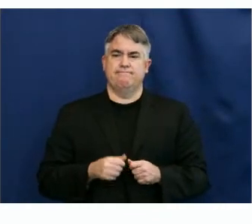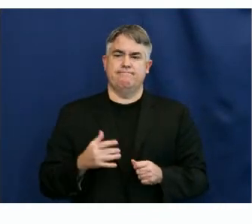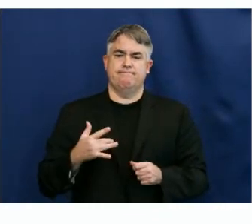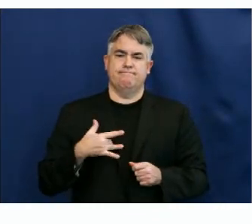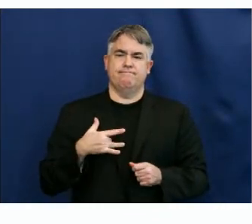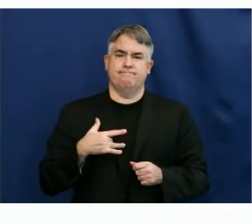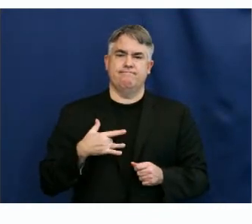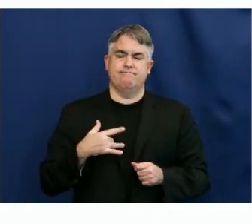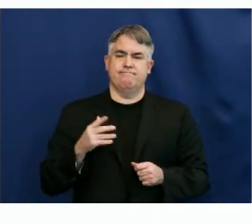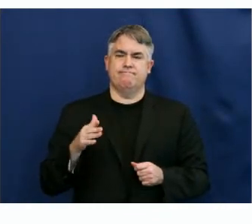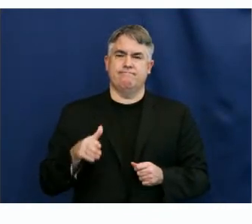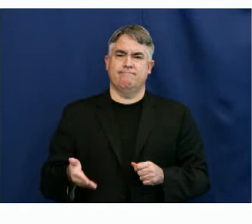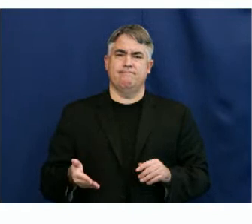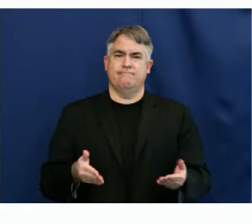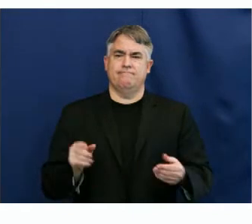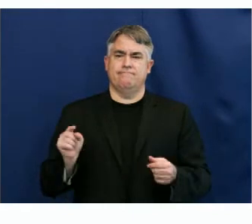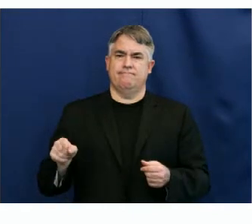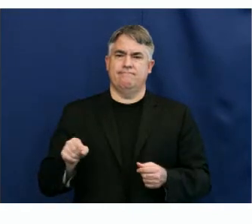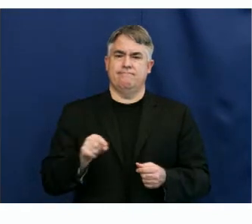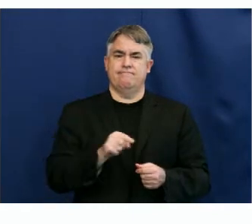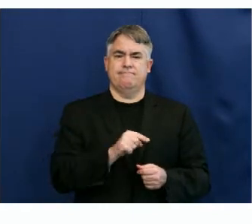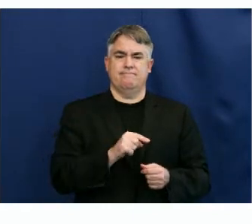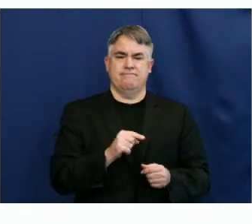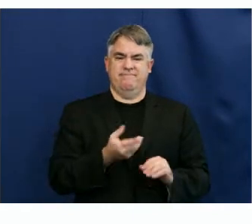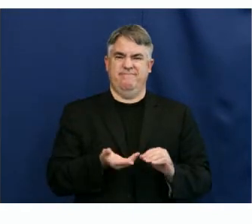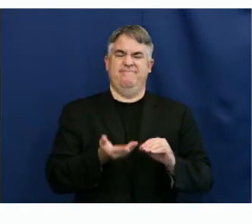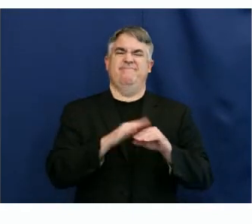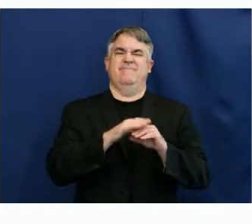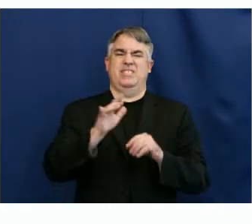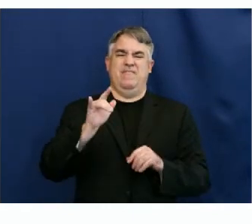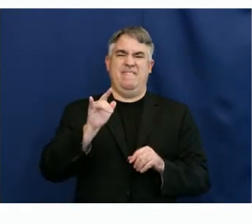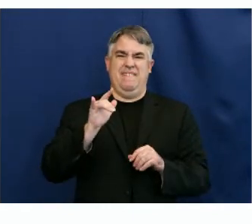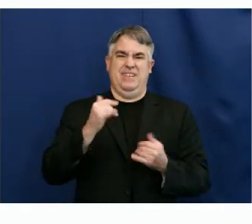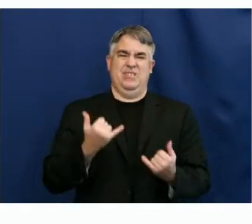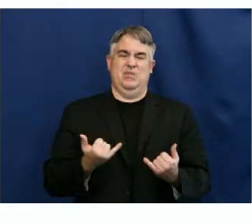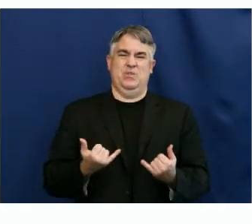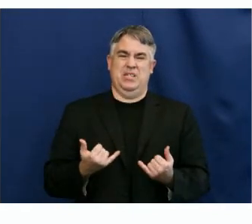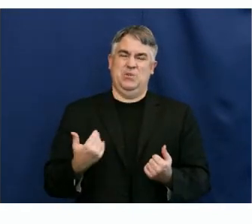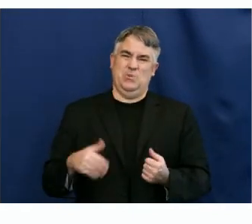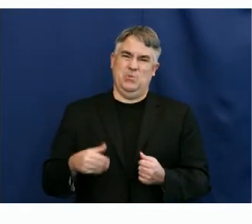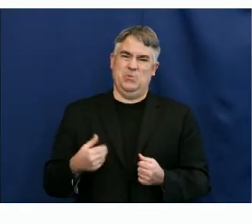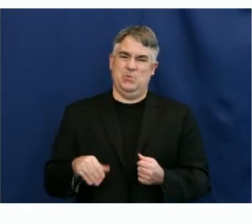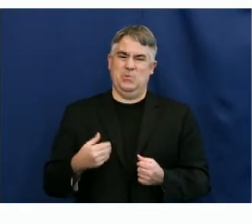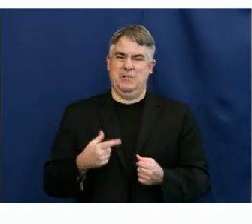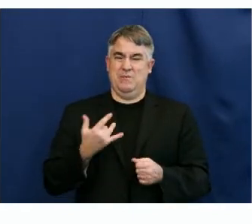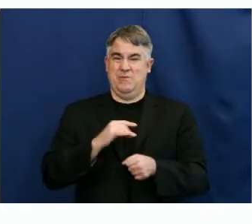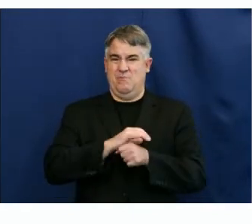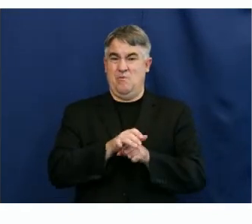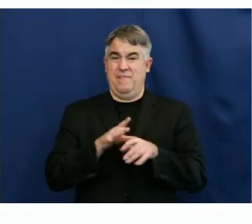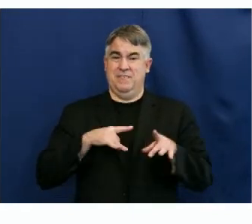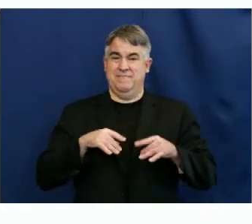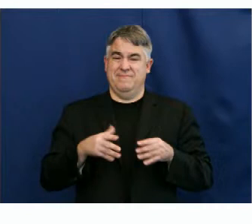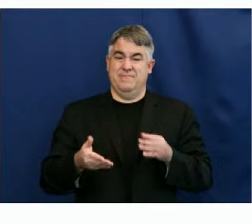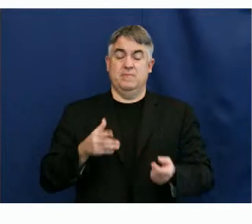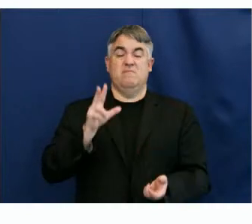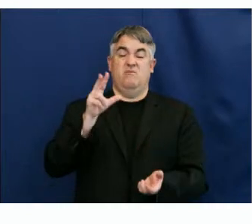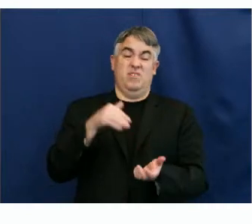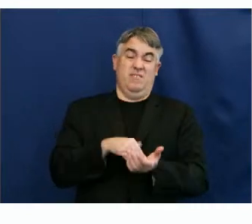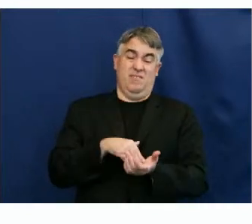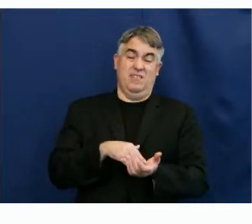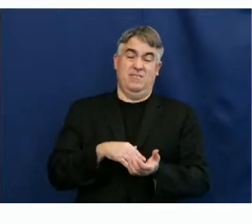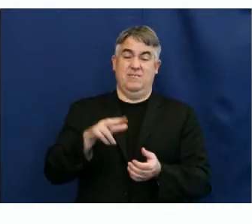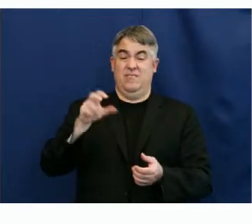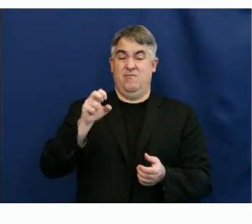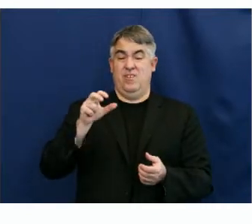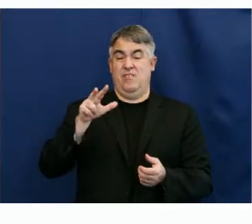Today we're reporting 25 additional COVID-related deaths, bringing us to 3,342, and our